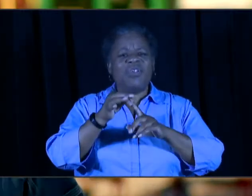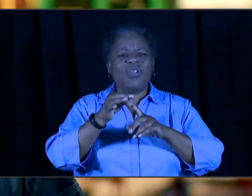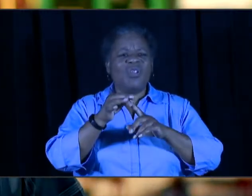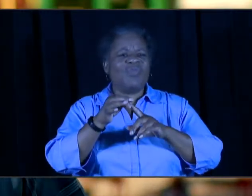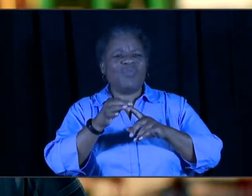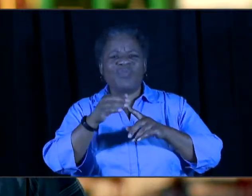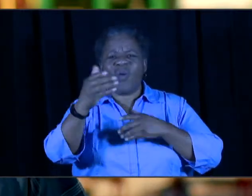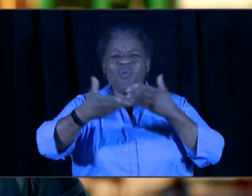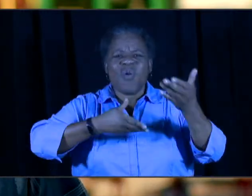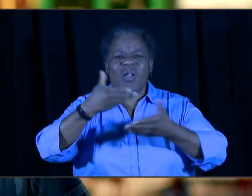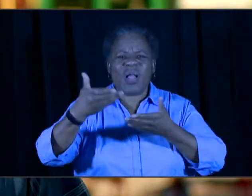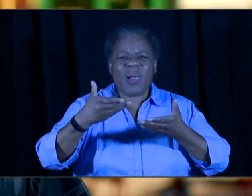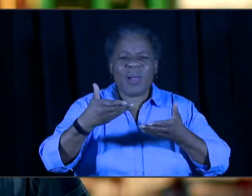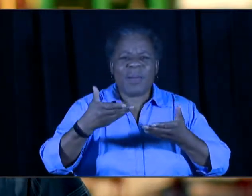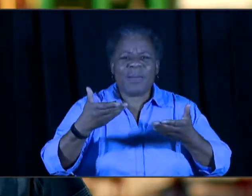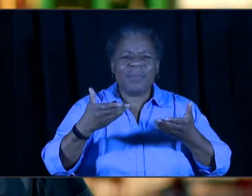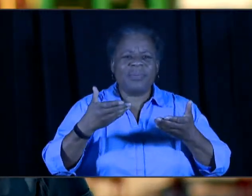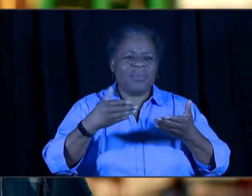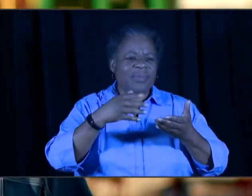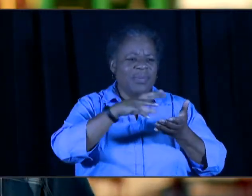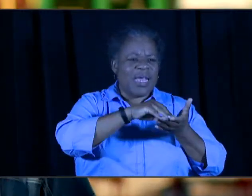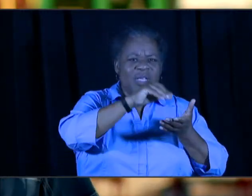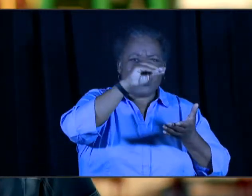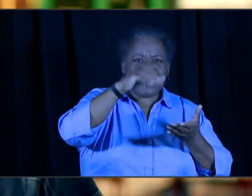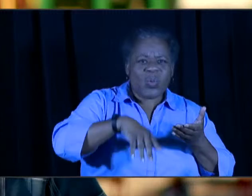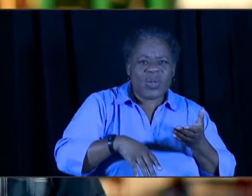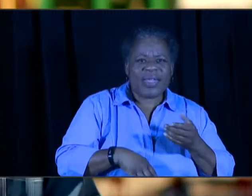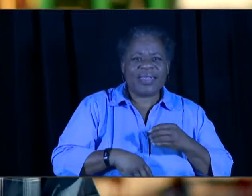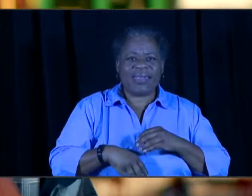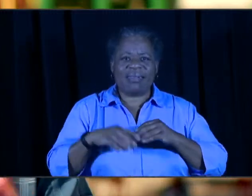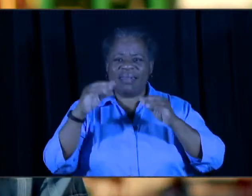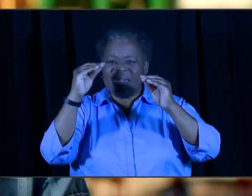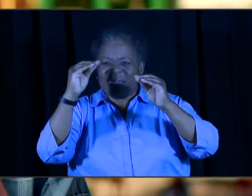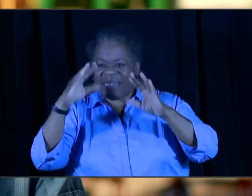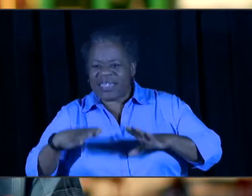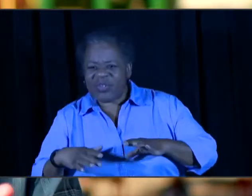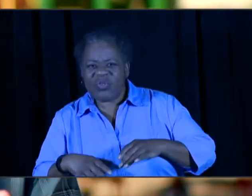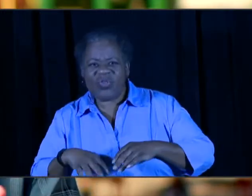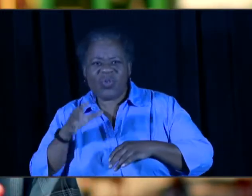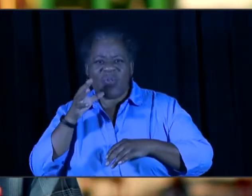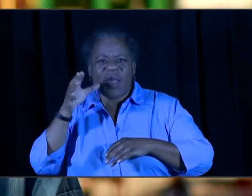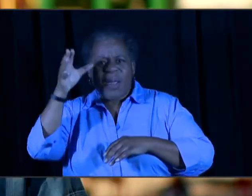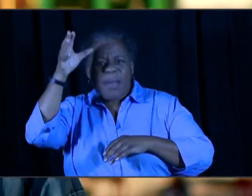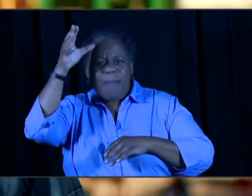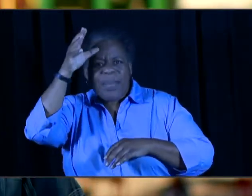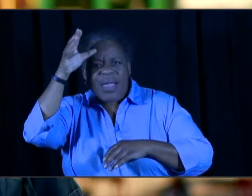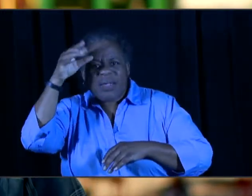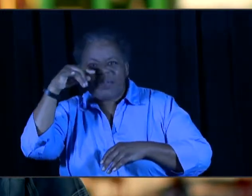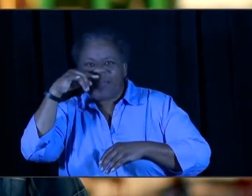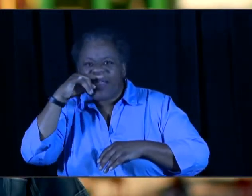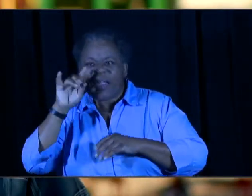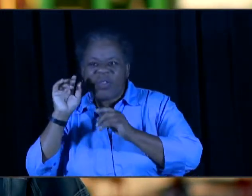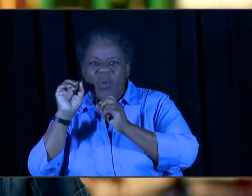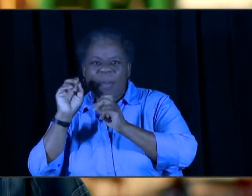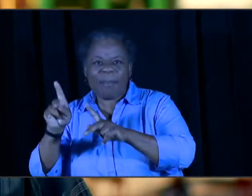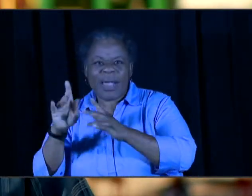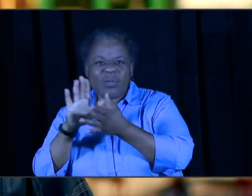of you who are students, or teachers, or parents of kids who are heading back to school in a few